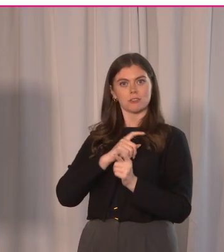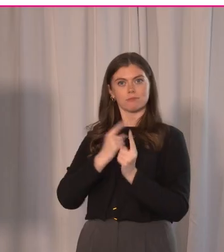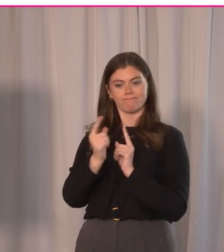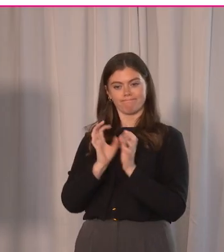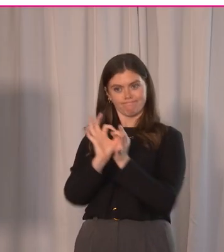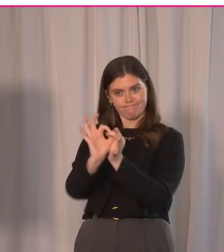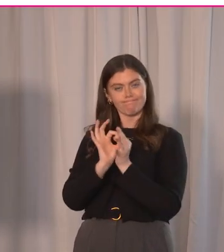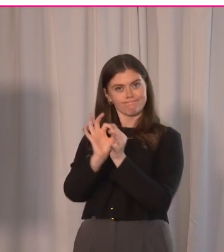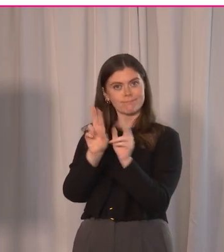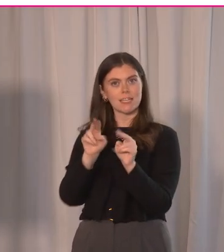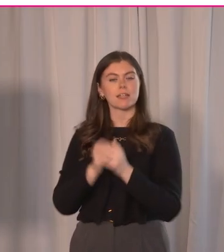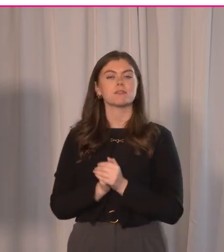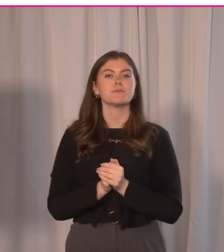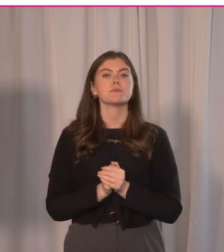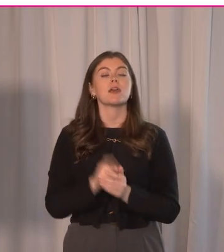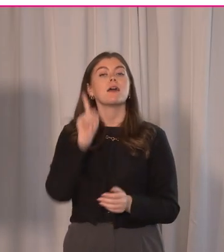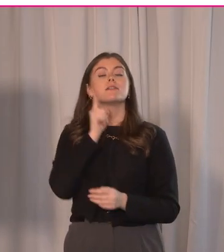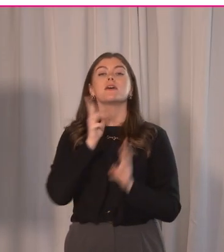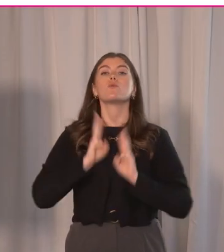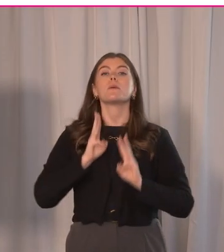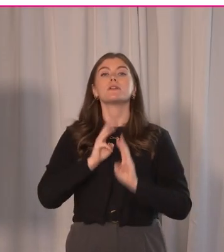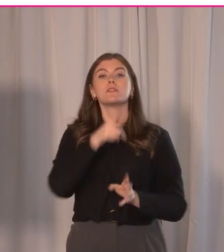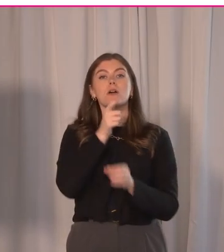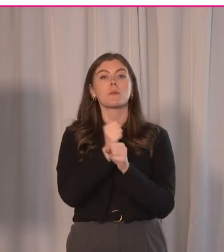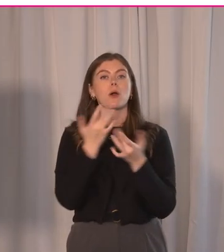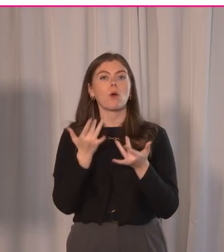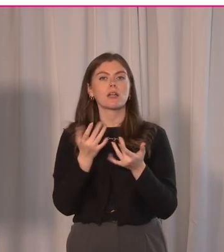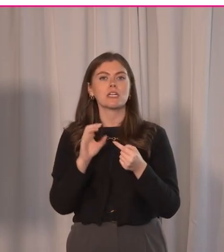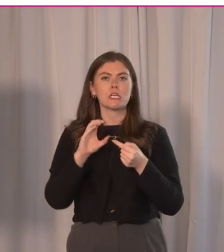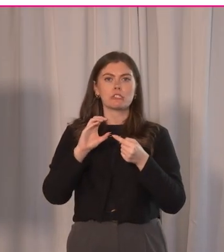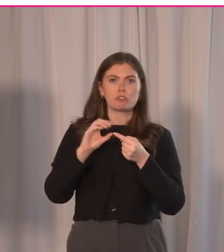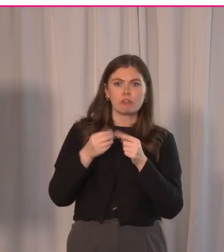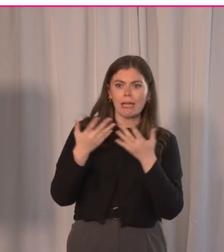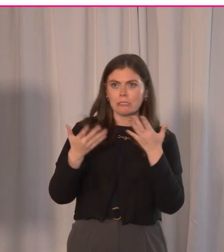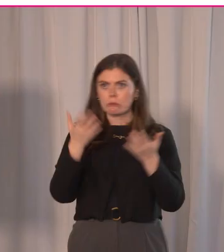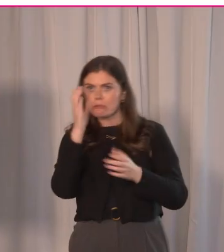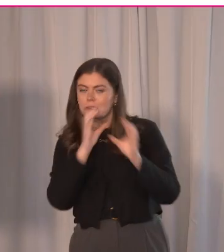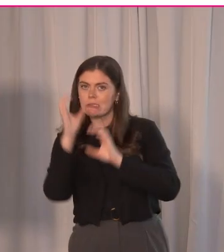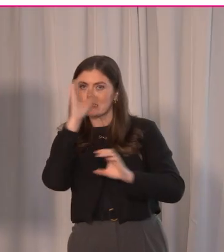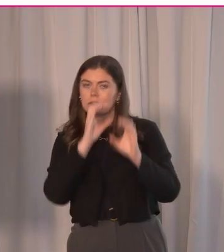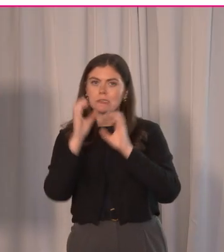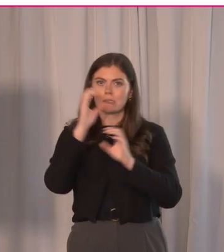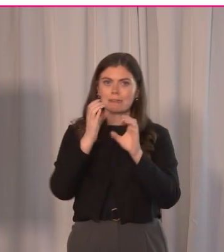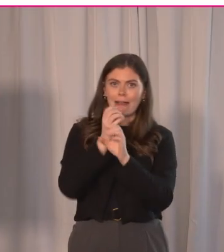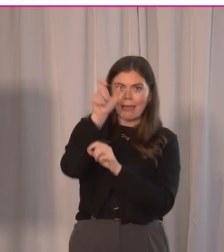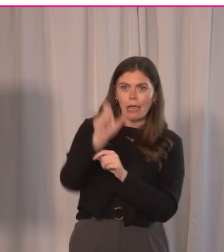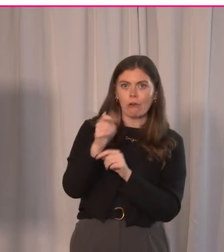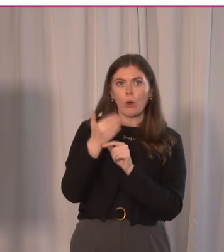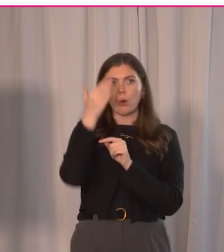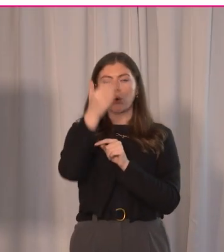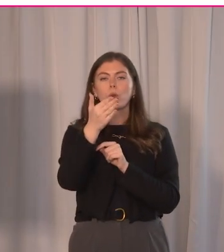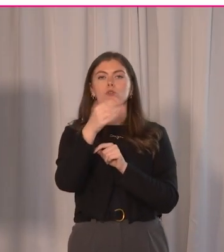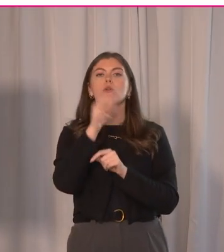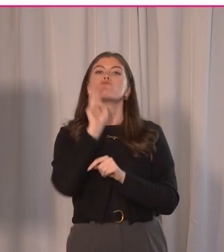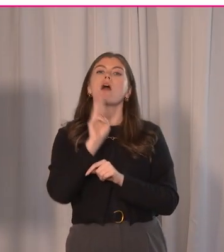between you. Deaf women talked about trying to buy this continuity of carer by attending a consultant